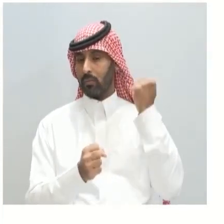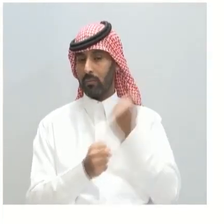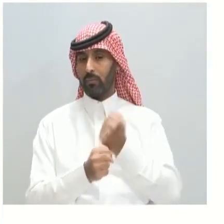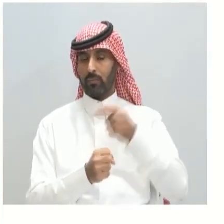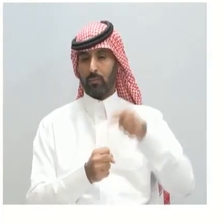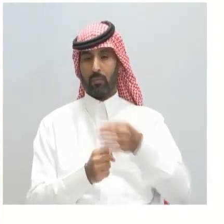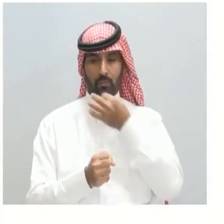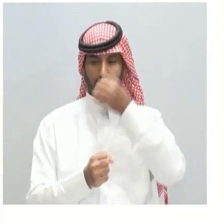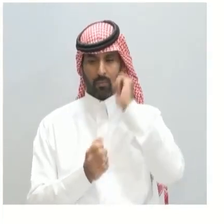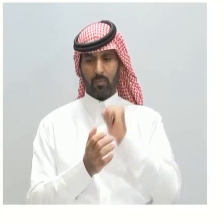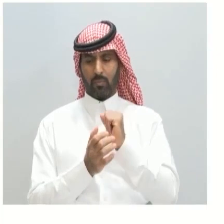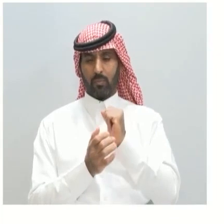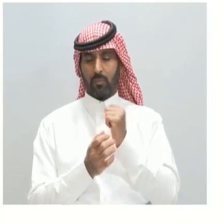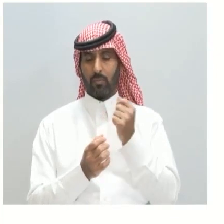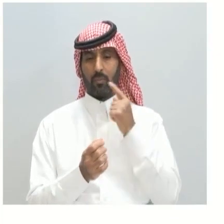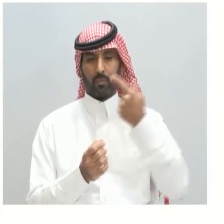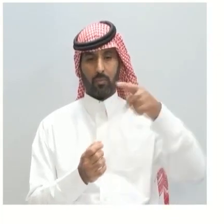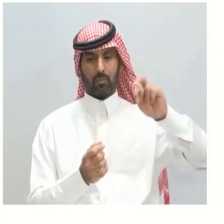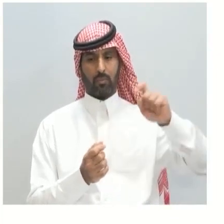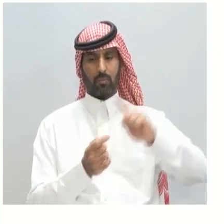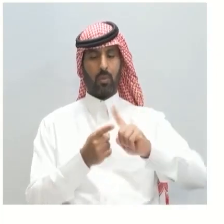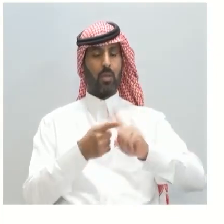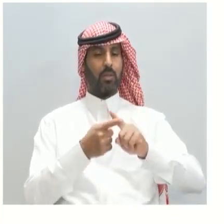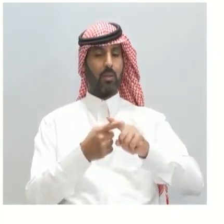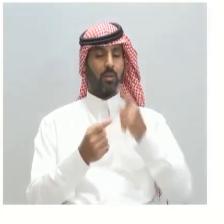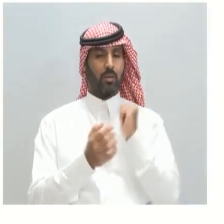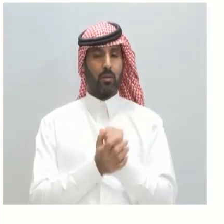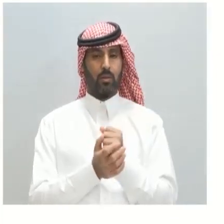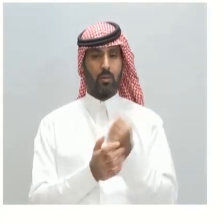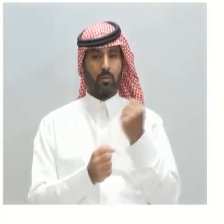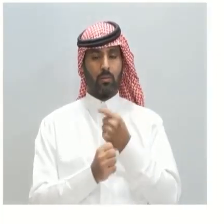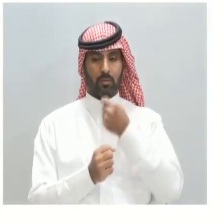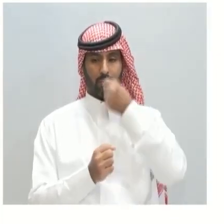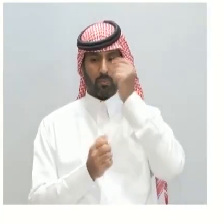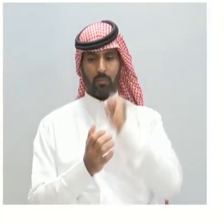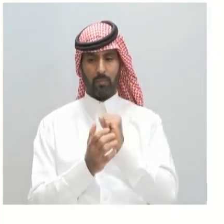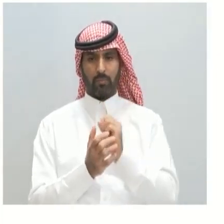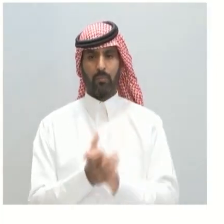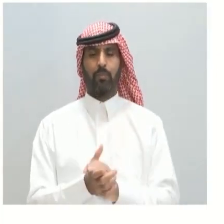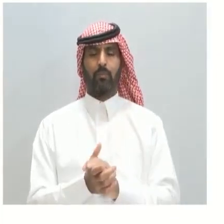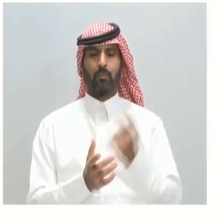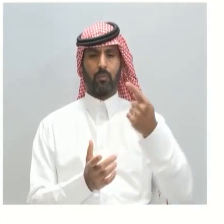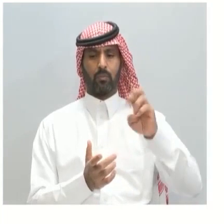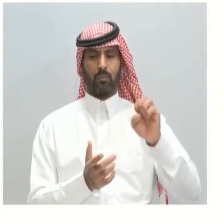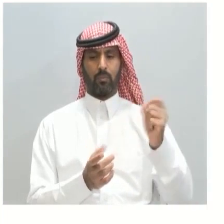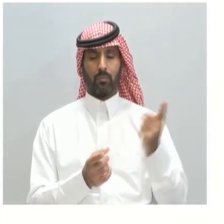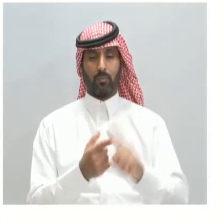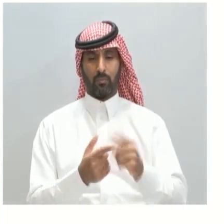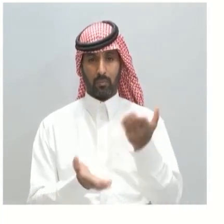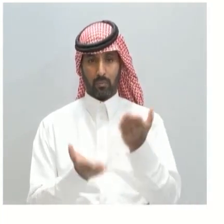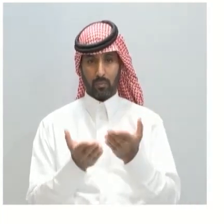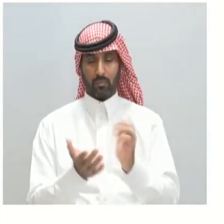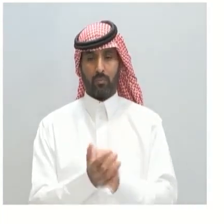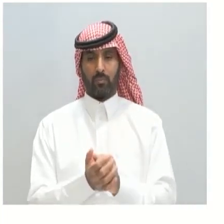participle adjectives, get plus adjective, get plus the past participle, and also the comparative.